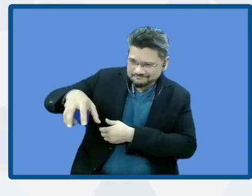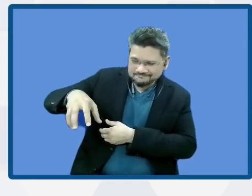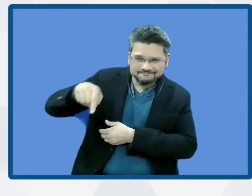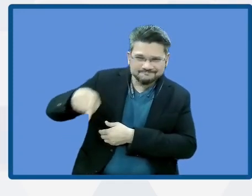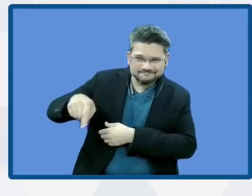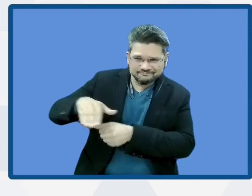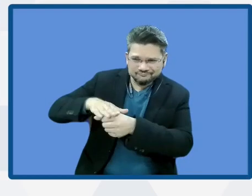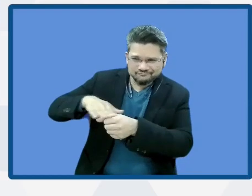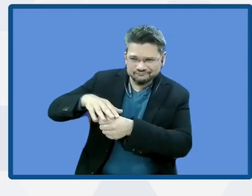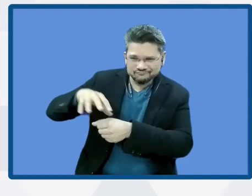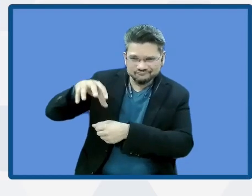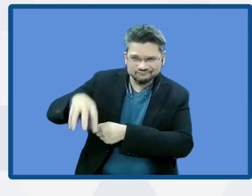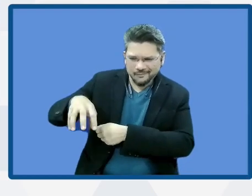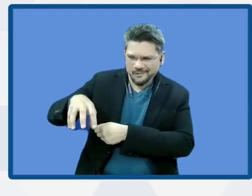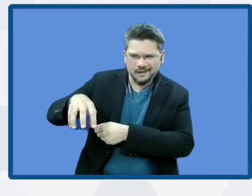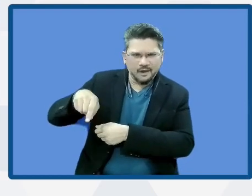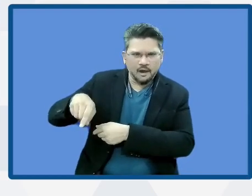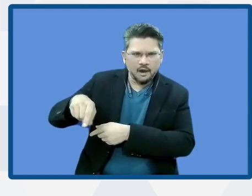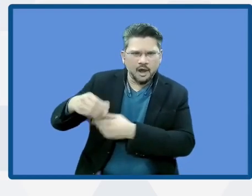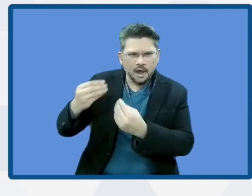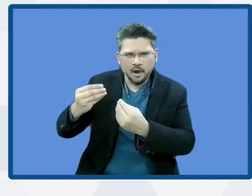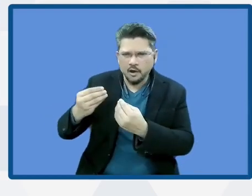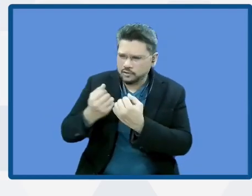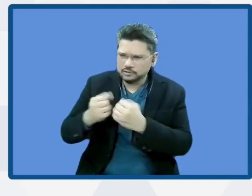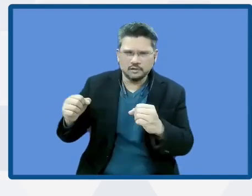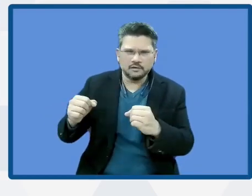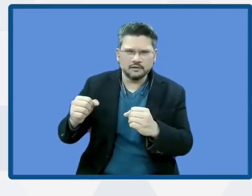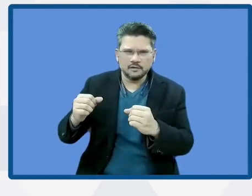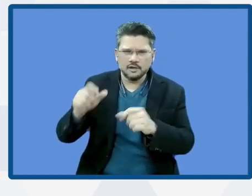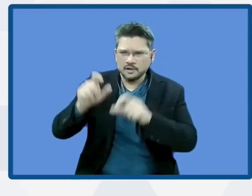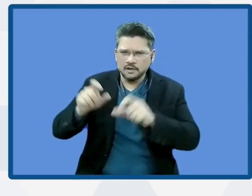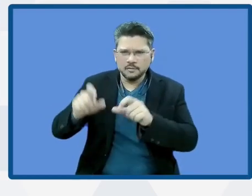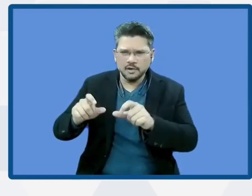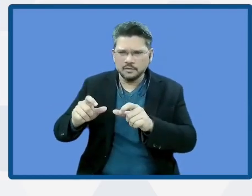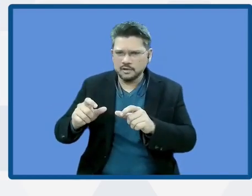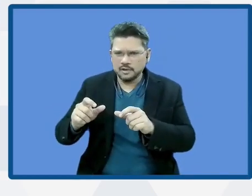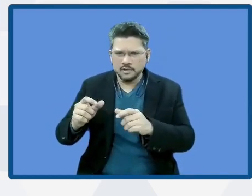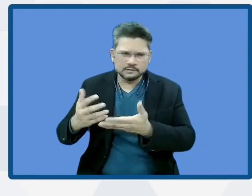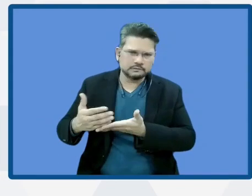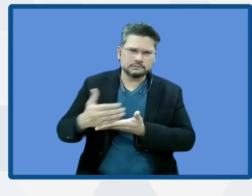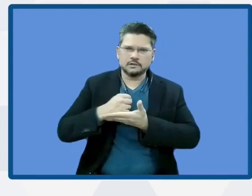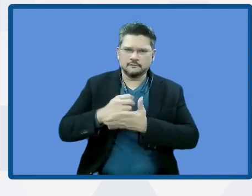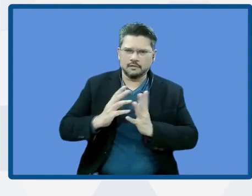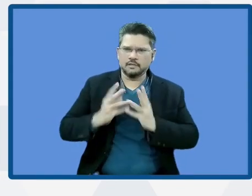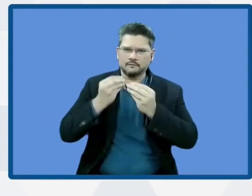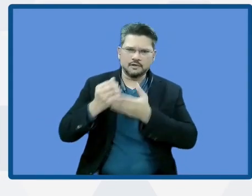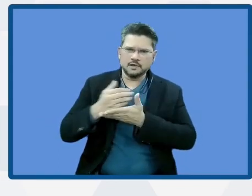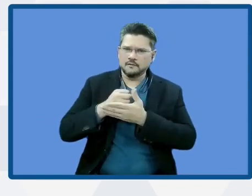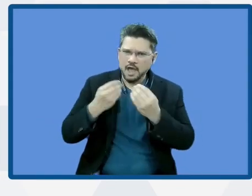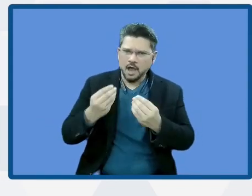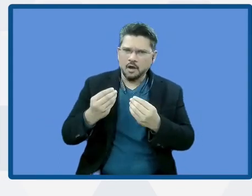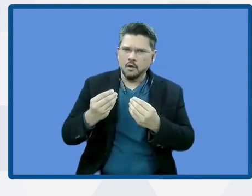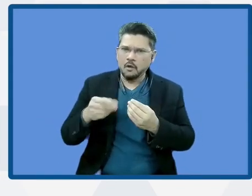The reason why there were no lives lost in this district was an early warning system that enabled